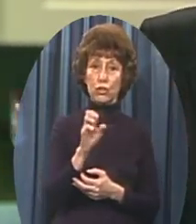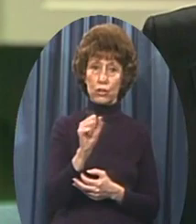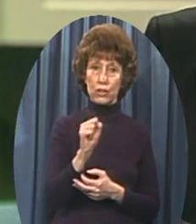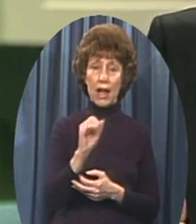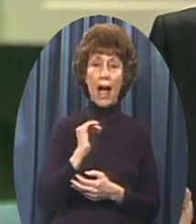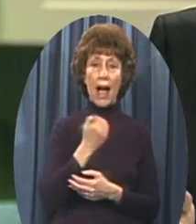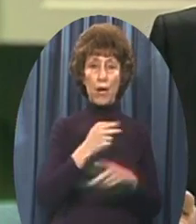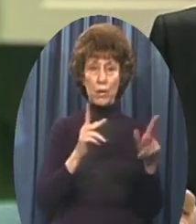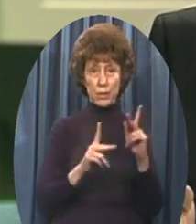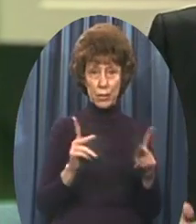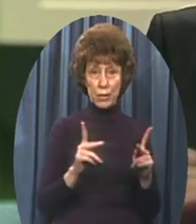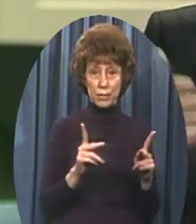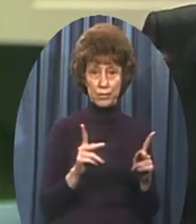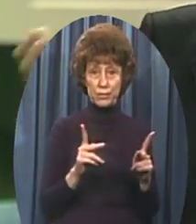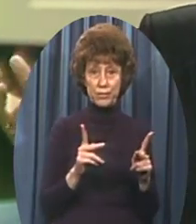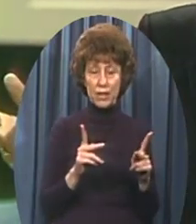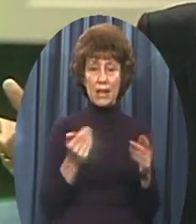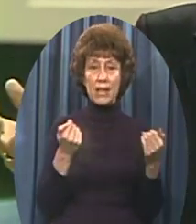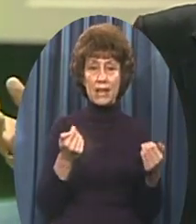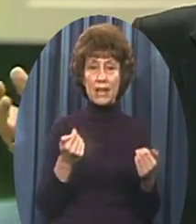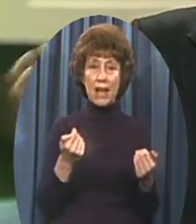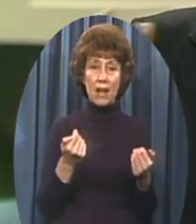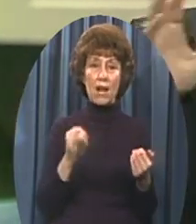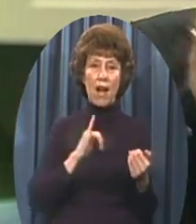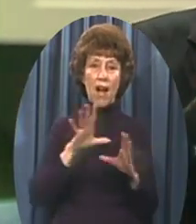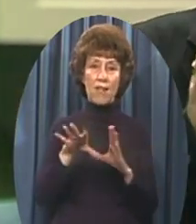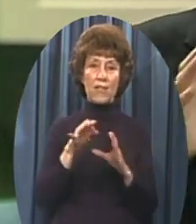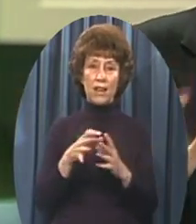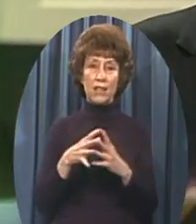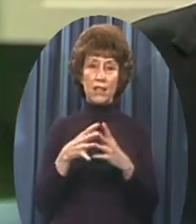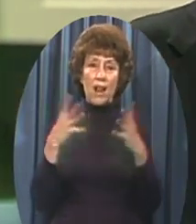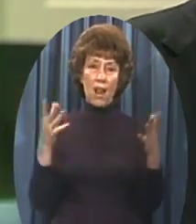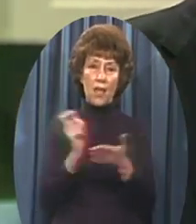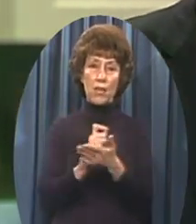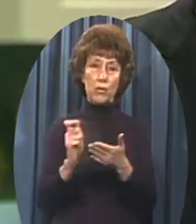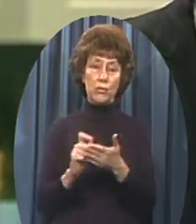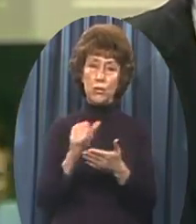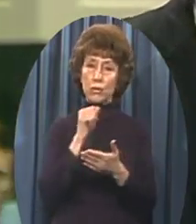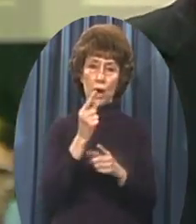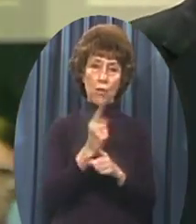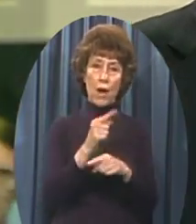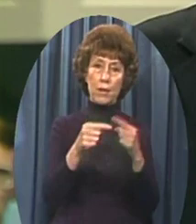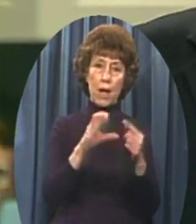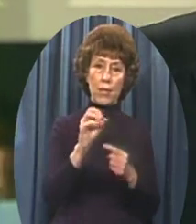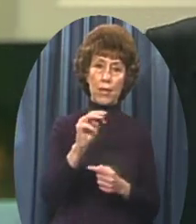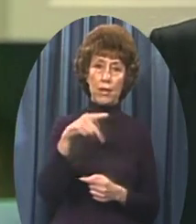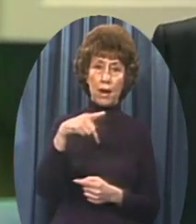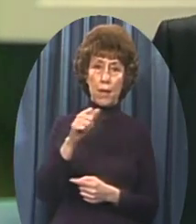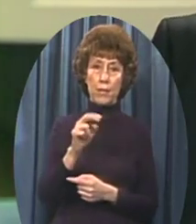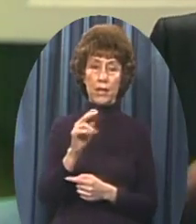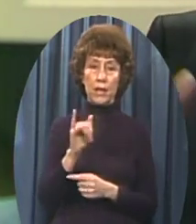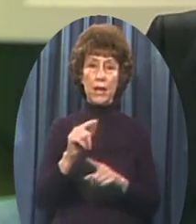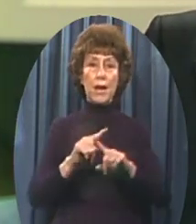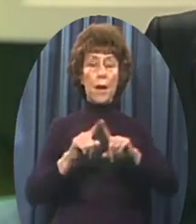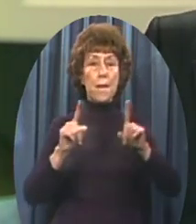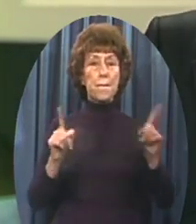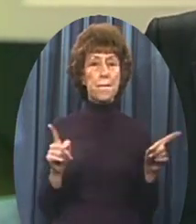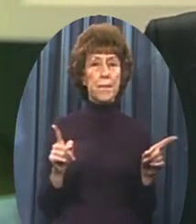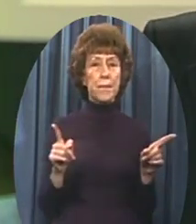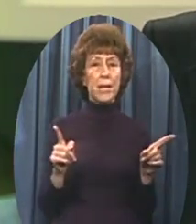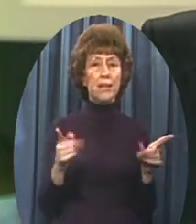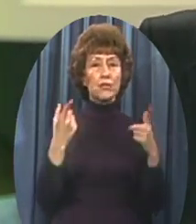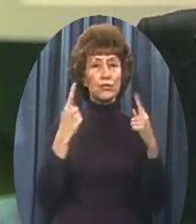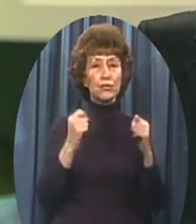I found out later that much of what was written wasn't accurate about the company, but that's neither here nor there. The important thing is, how does that relate to us? The headline said something like